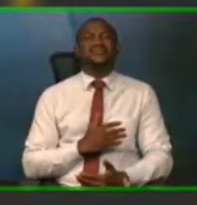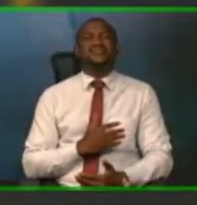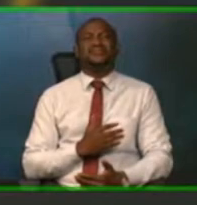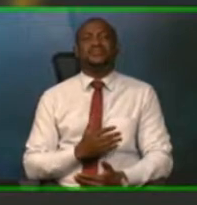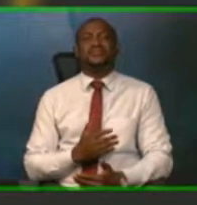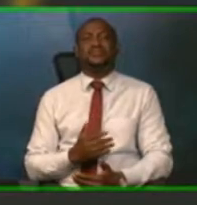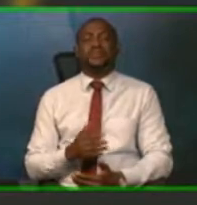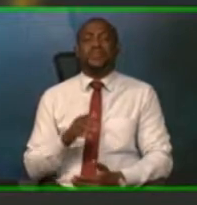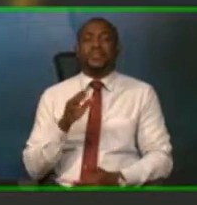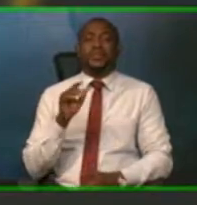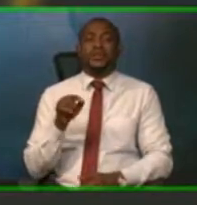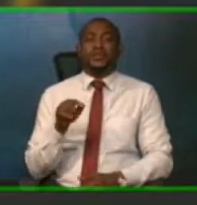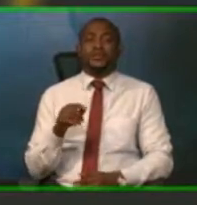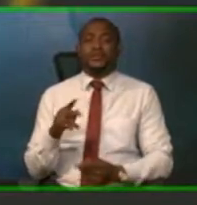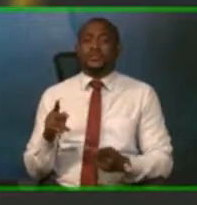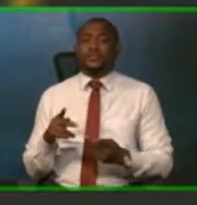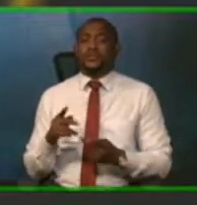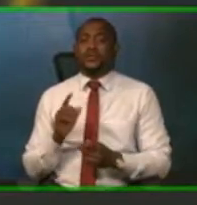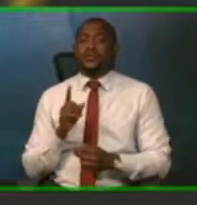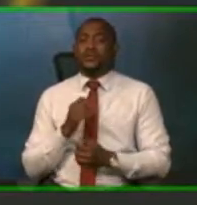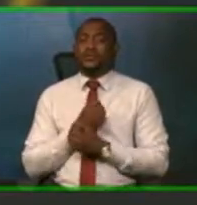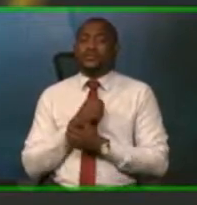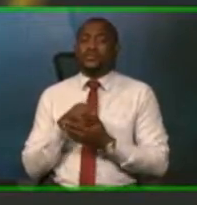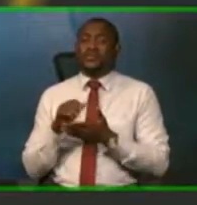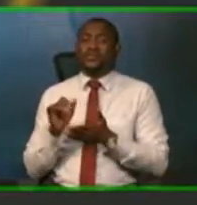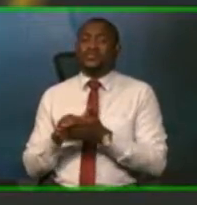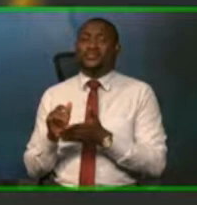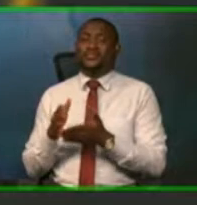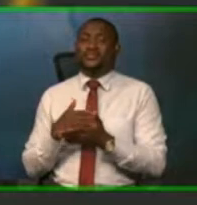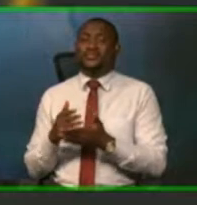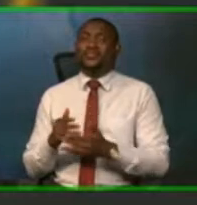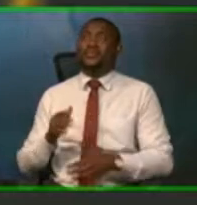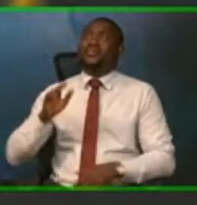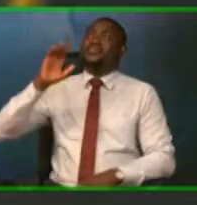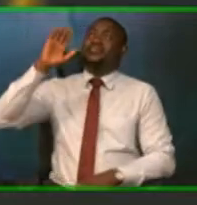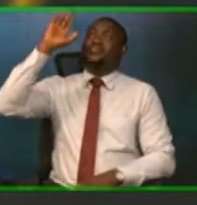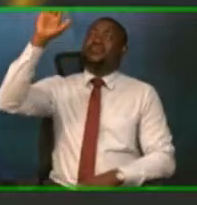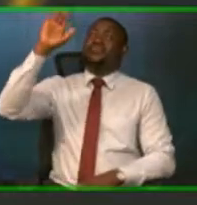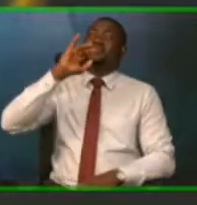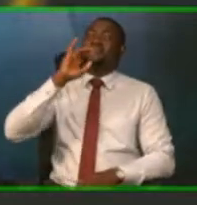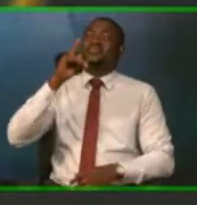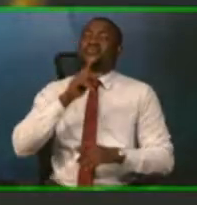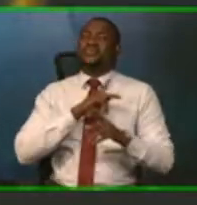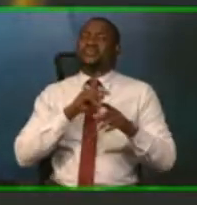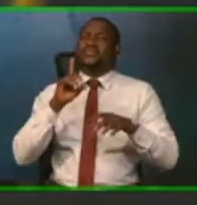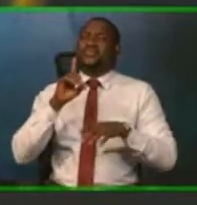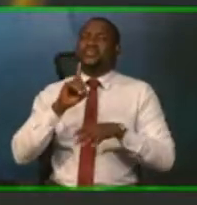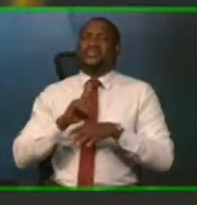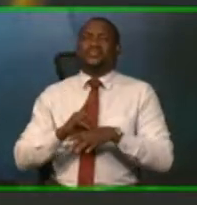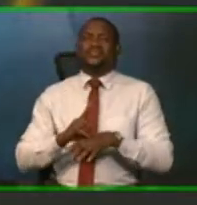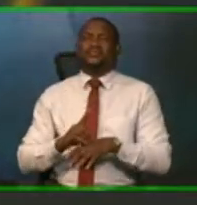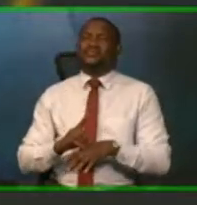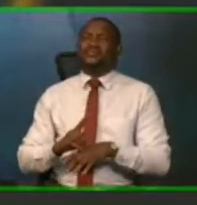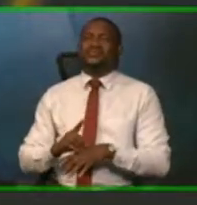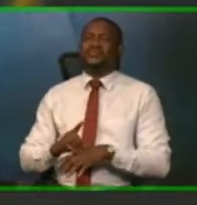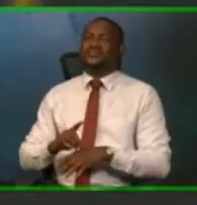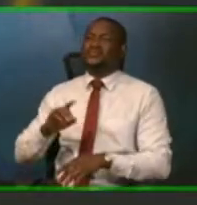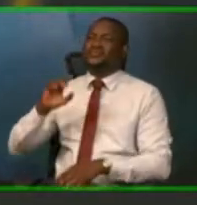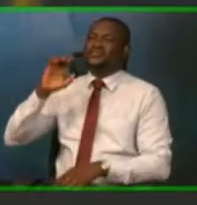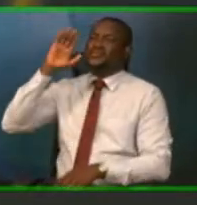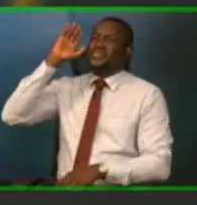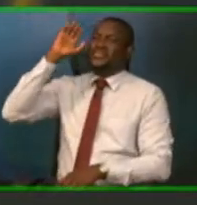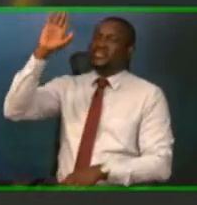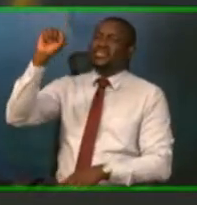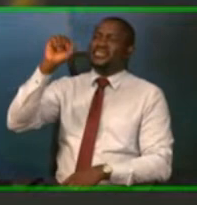This is the part of the song I love. Thine is the kingdom,